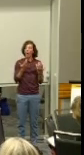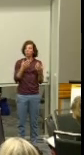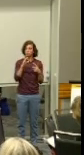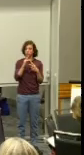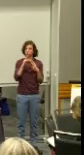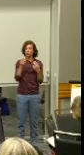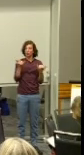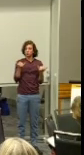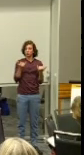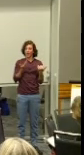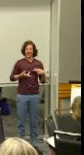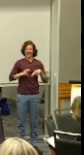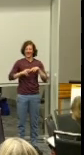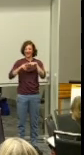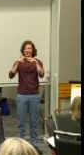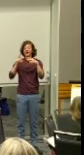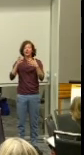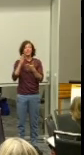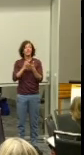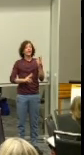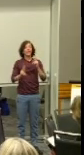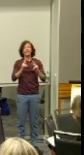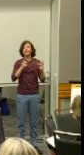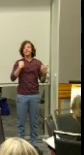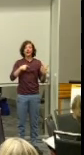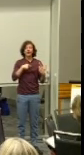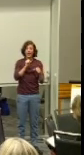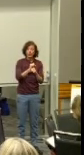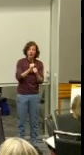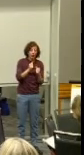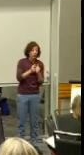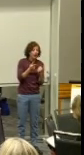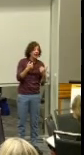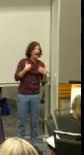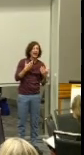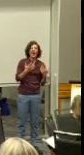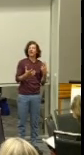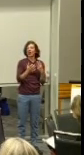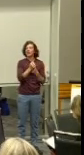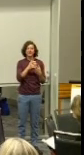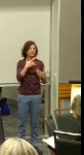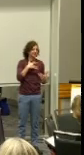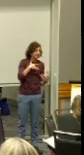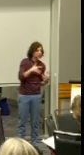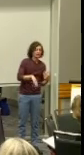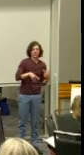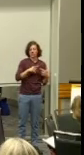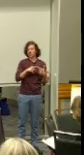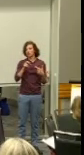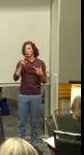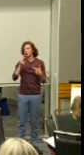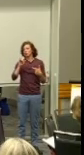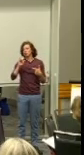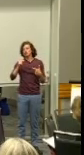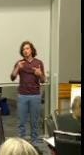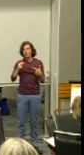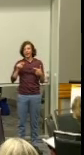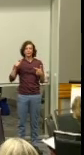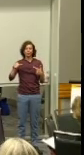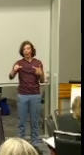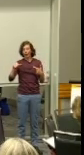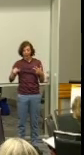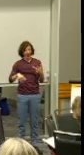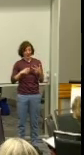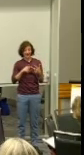we are working with are using a combination of sensors, Ring doorbells, even Alexa is actually helping people